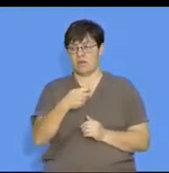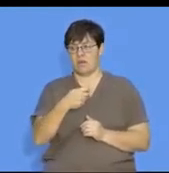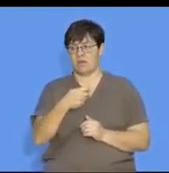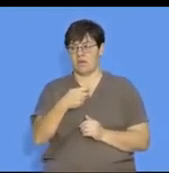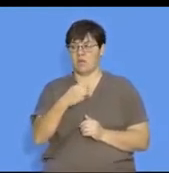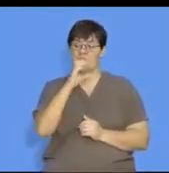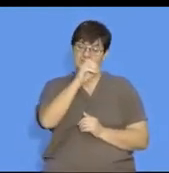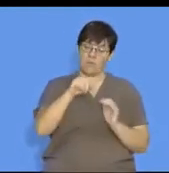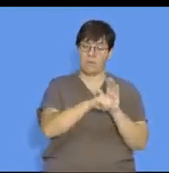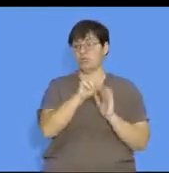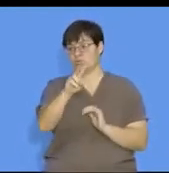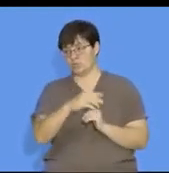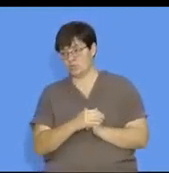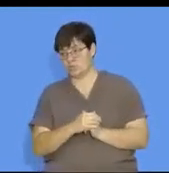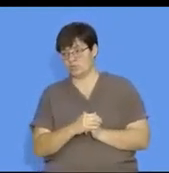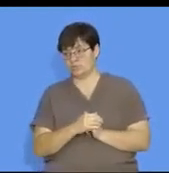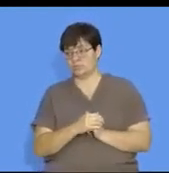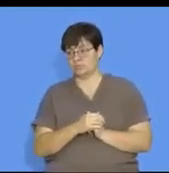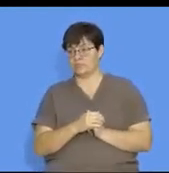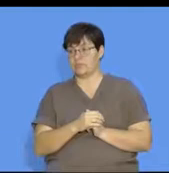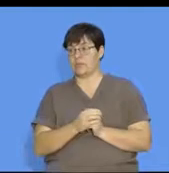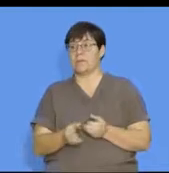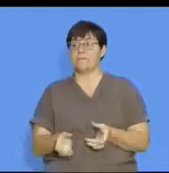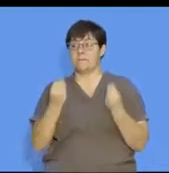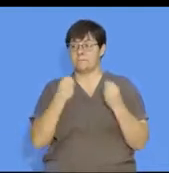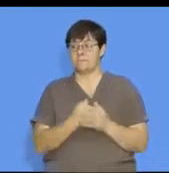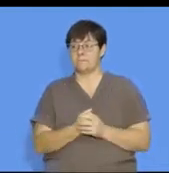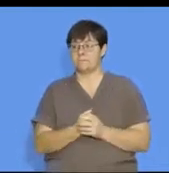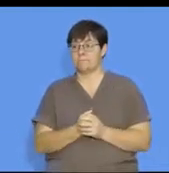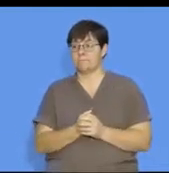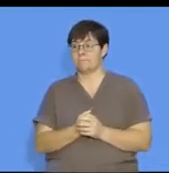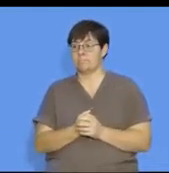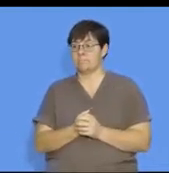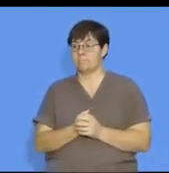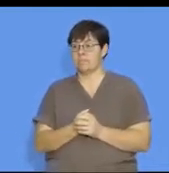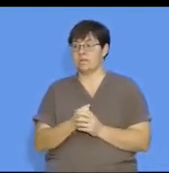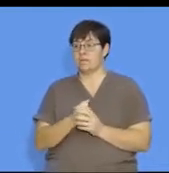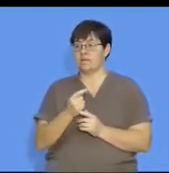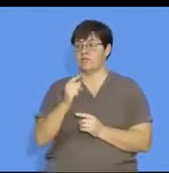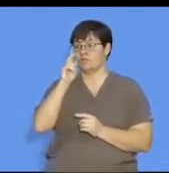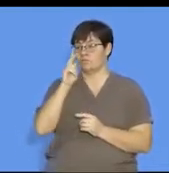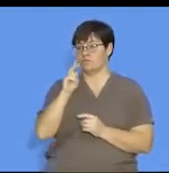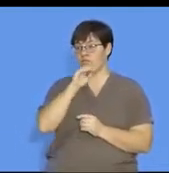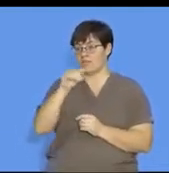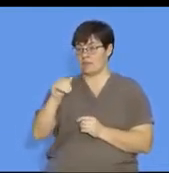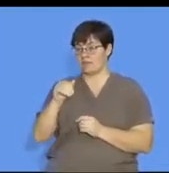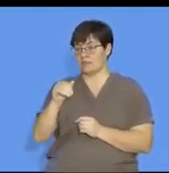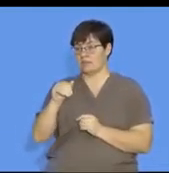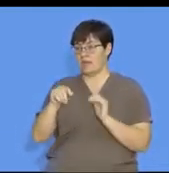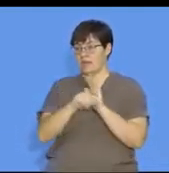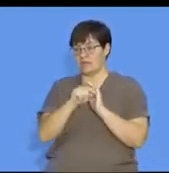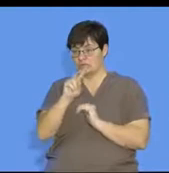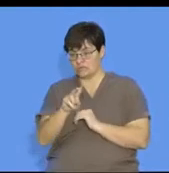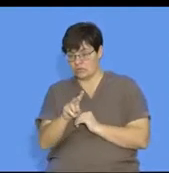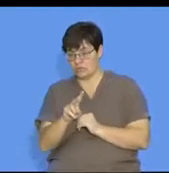0 minus 2, right? So this gives us what? 2 divided by negative 2, this